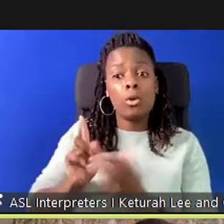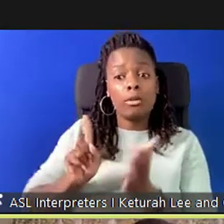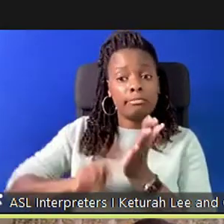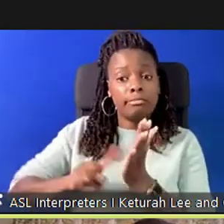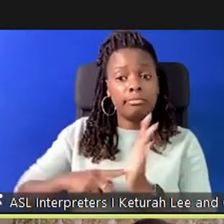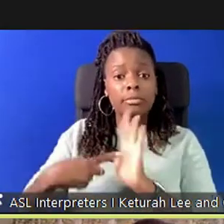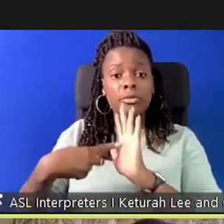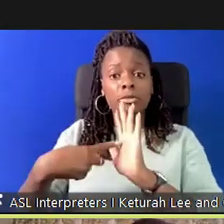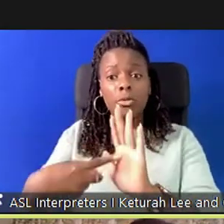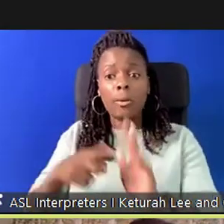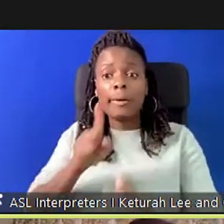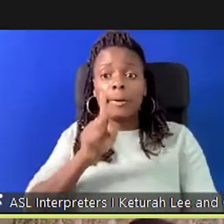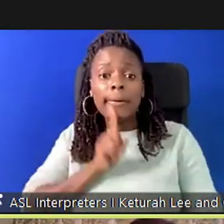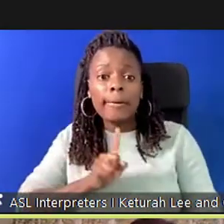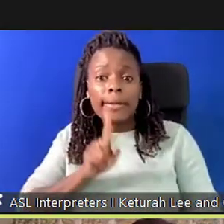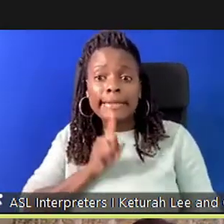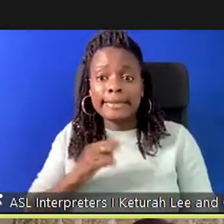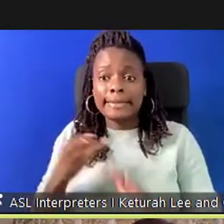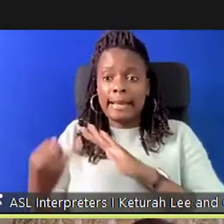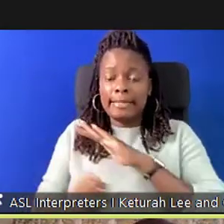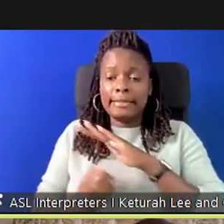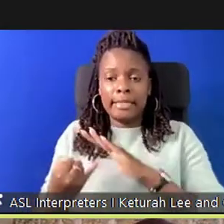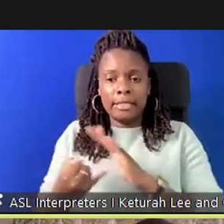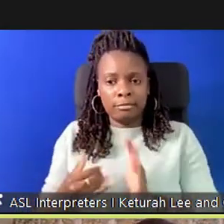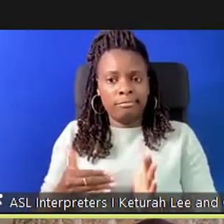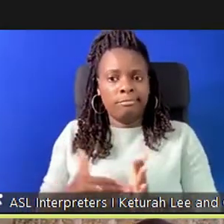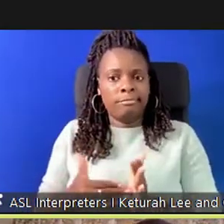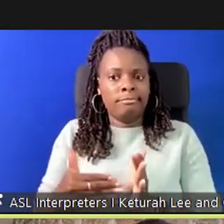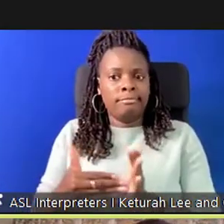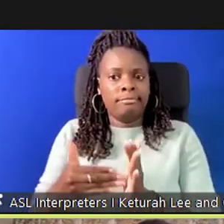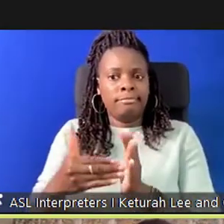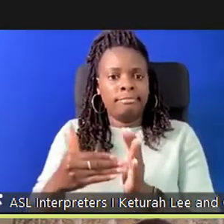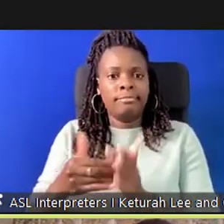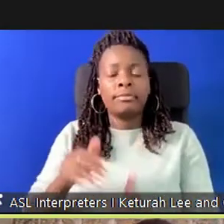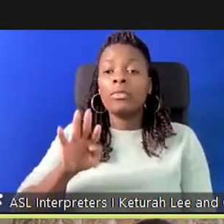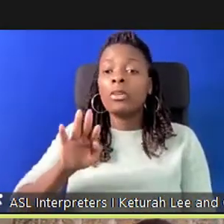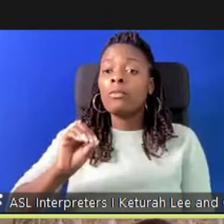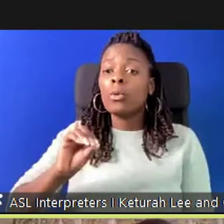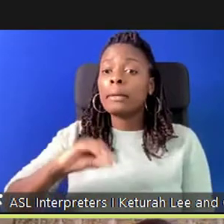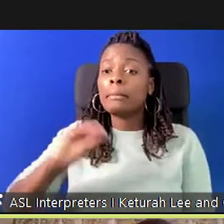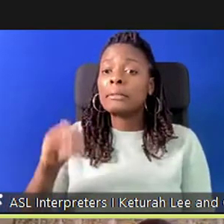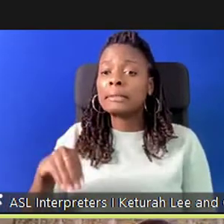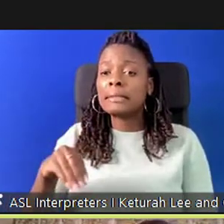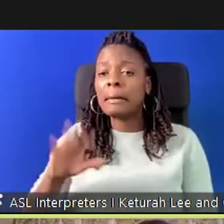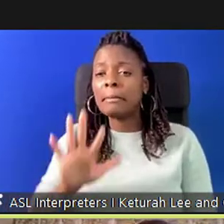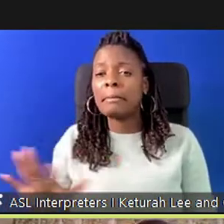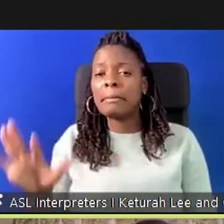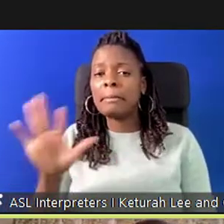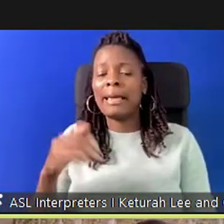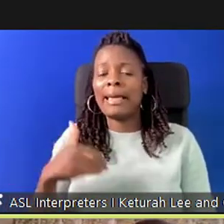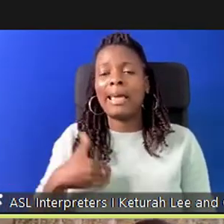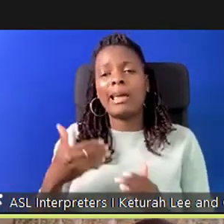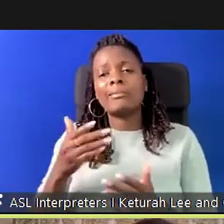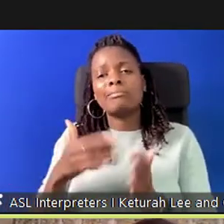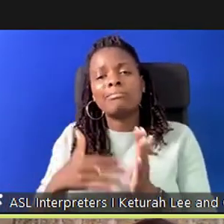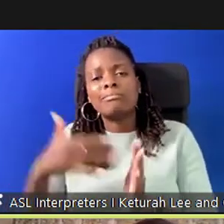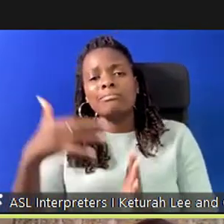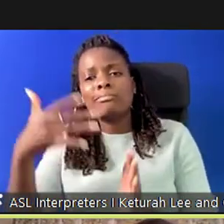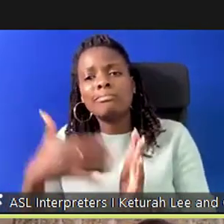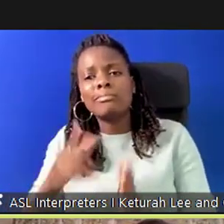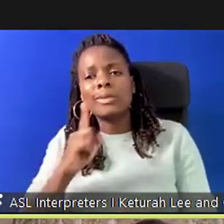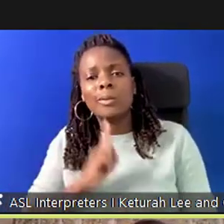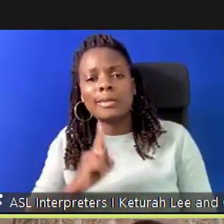and isolation were quite common. About 40% had occasional loneliness and 10% frequent